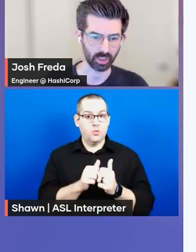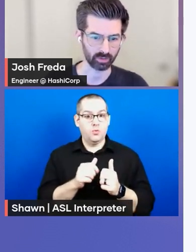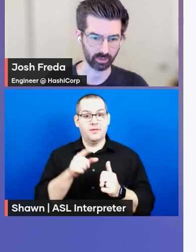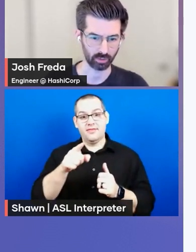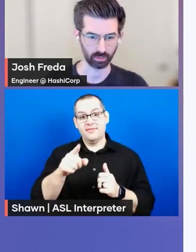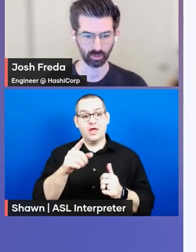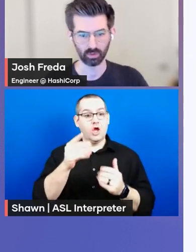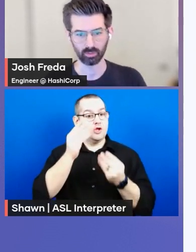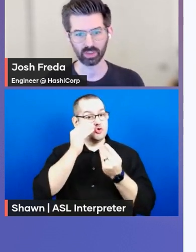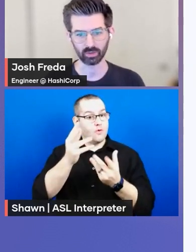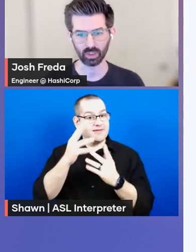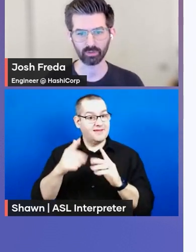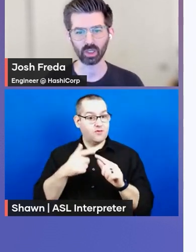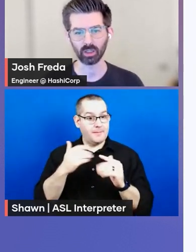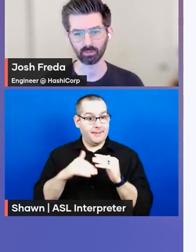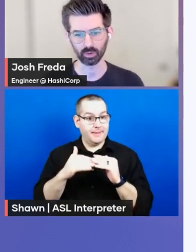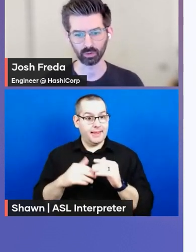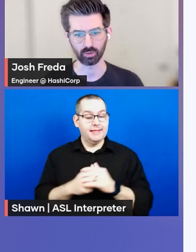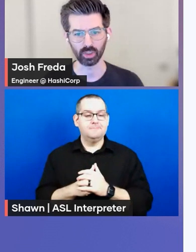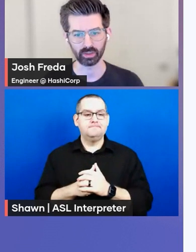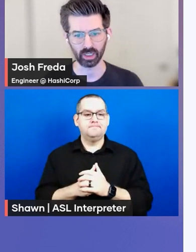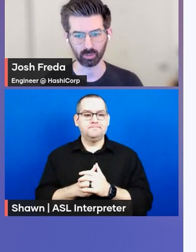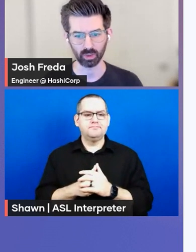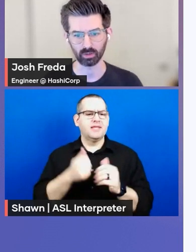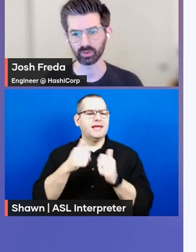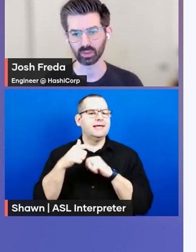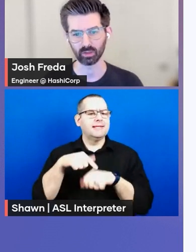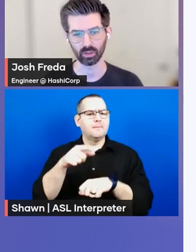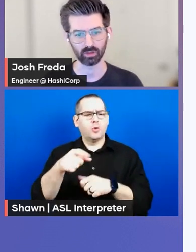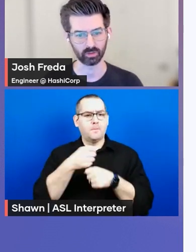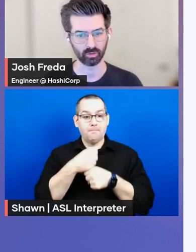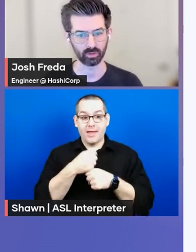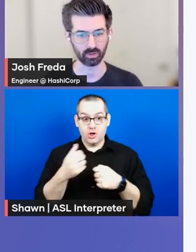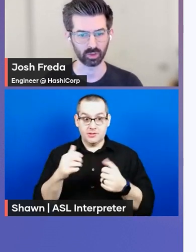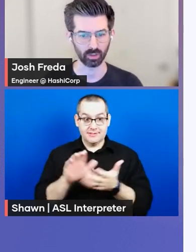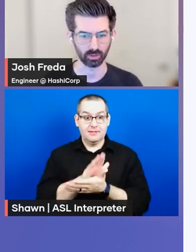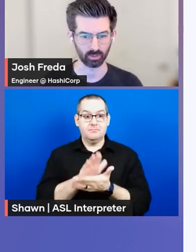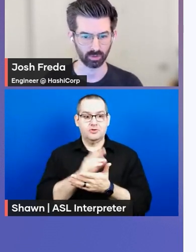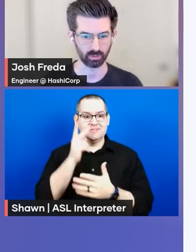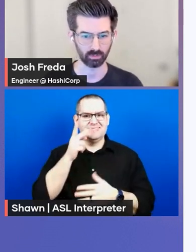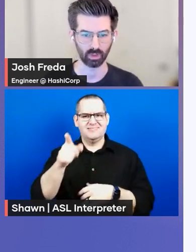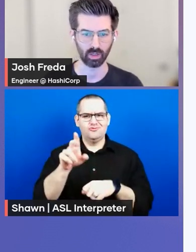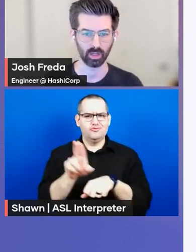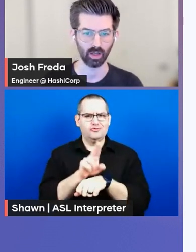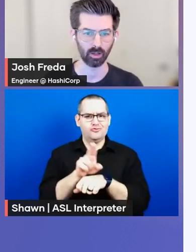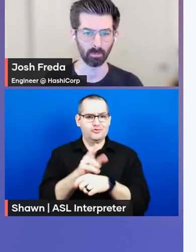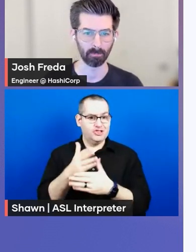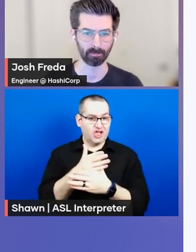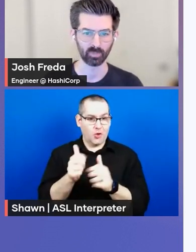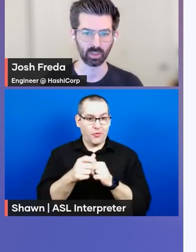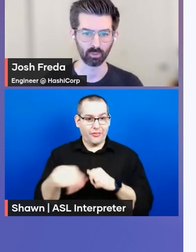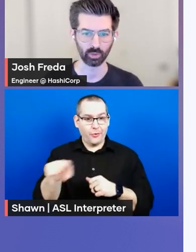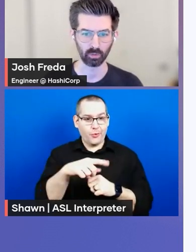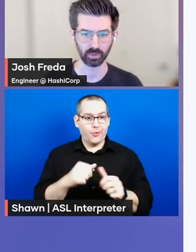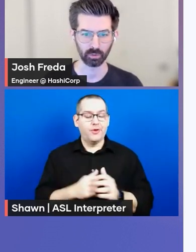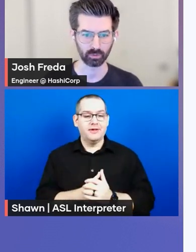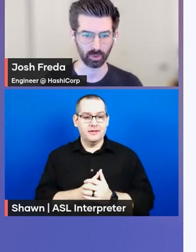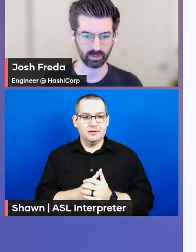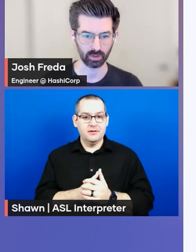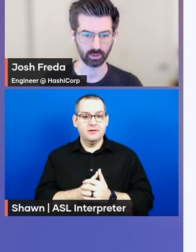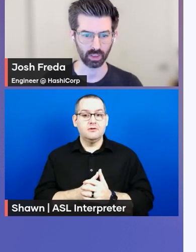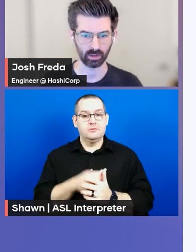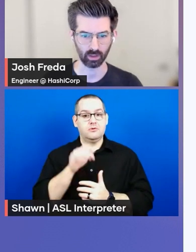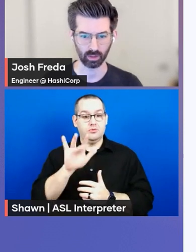notifications that you get. So basically, every time you create a document, you'll see the service user shares it with you. When your review